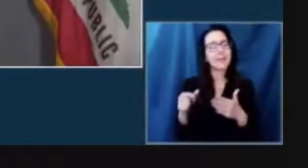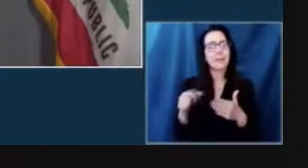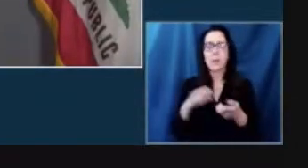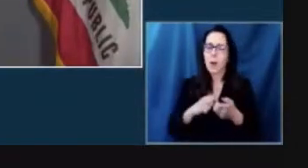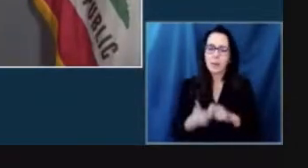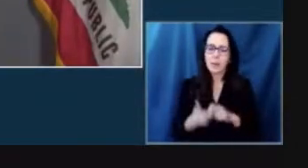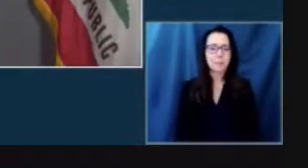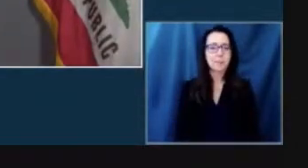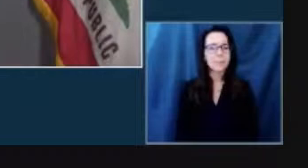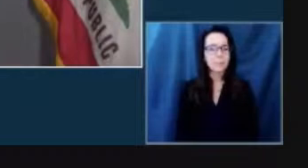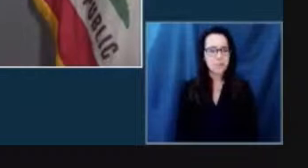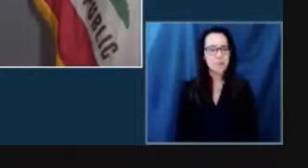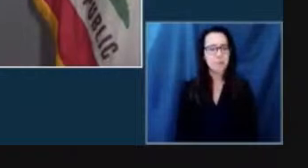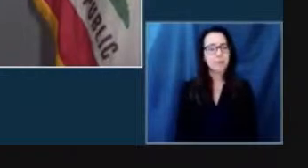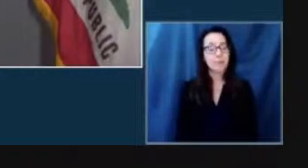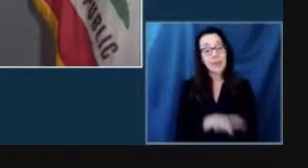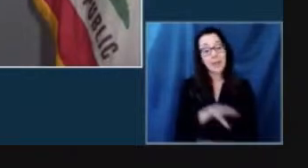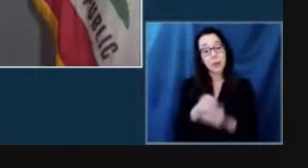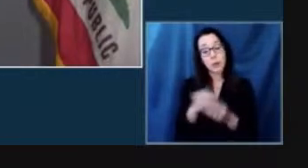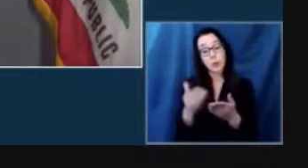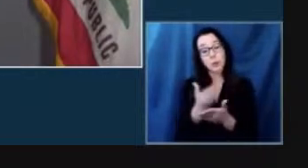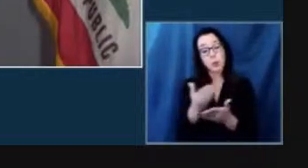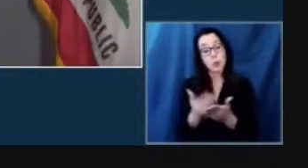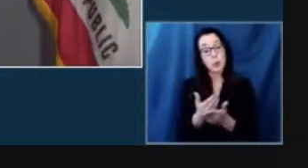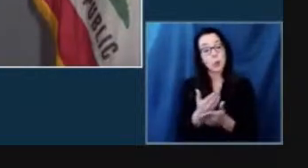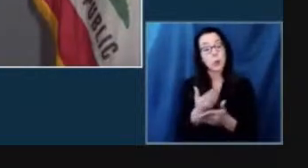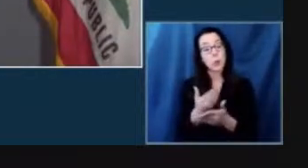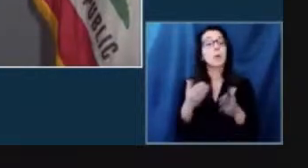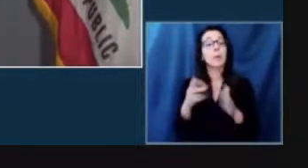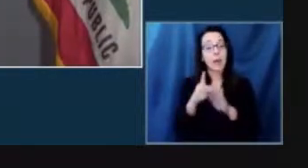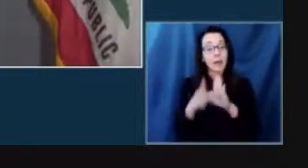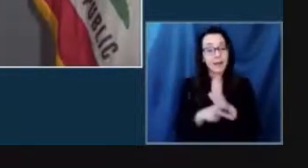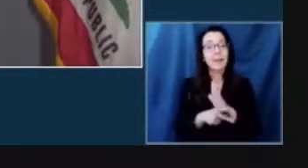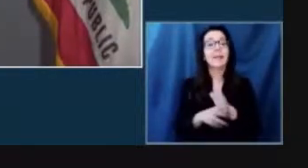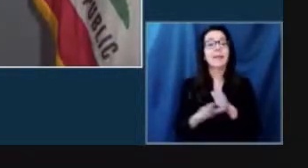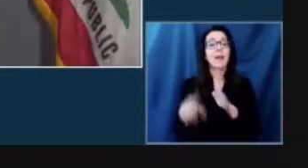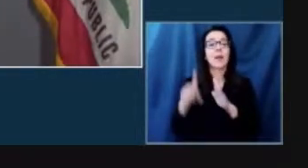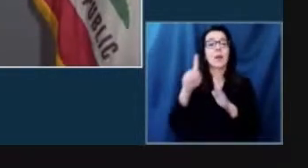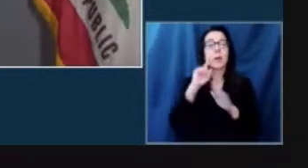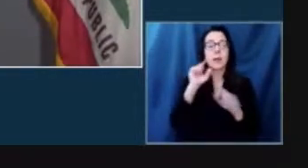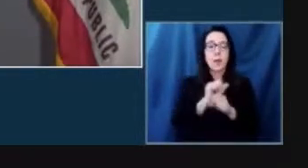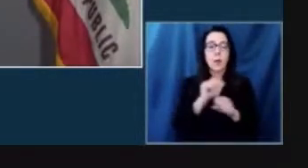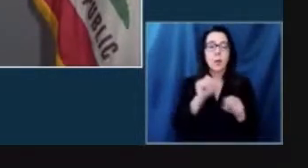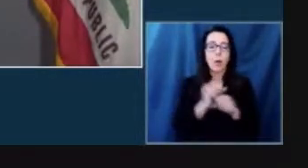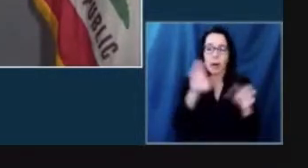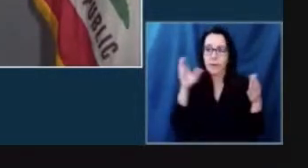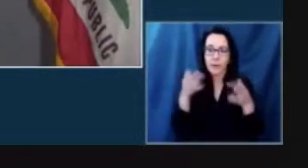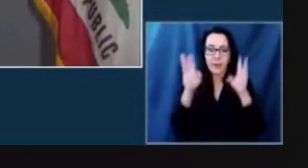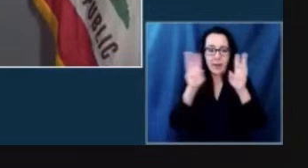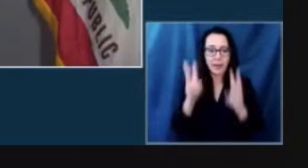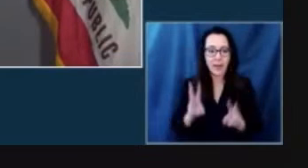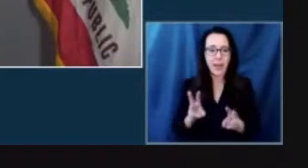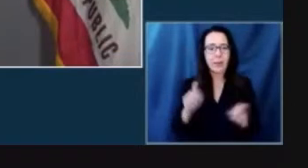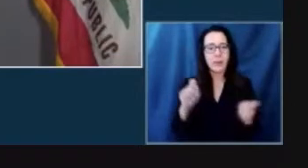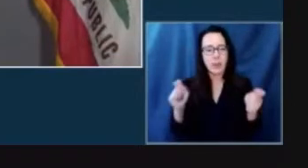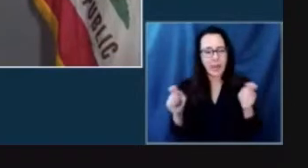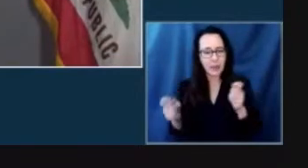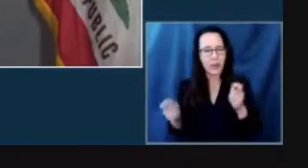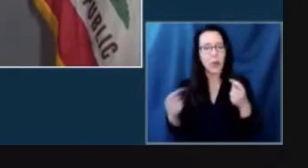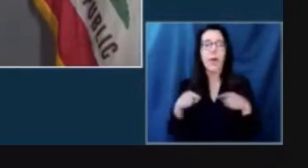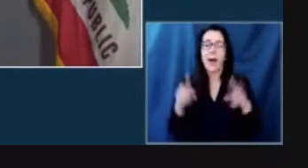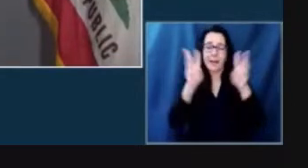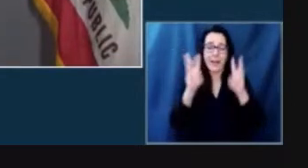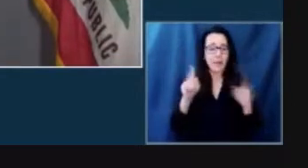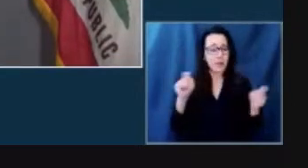includes new policies and funding that push back on climate change as relentlessly as climate change is bearing down